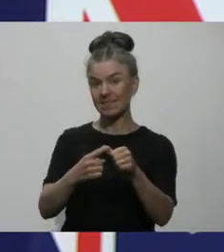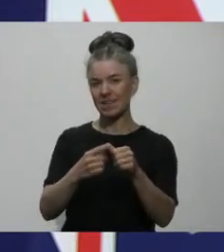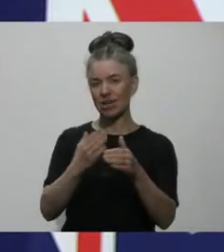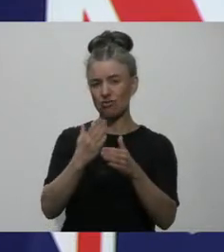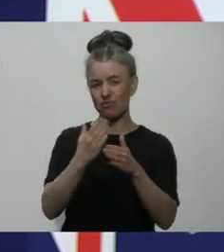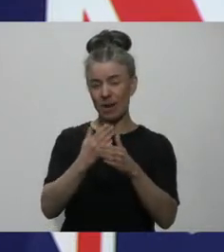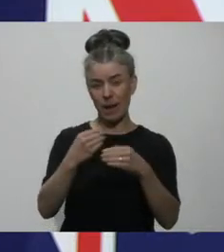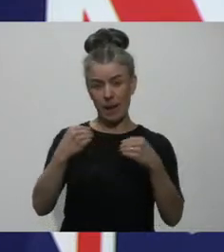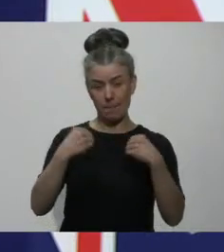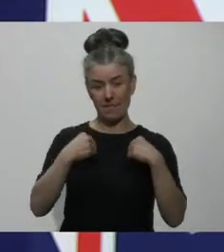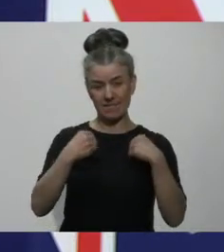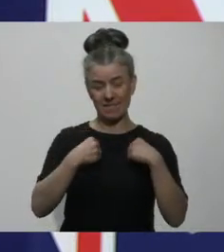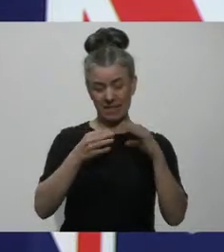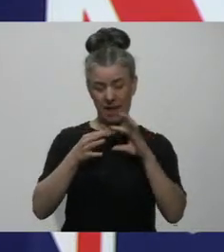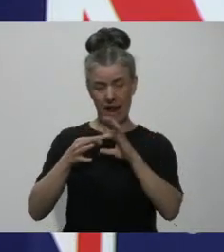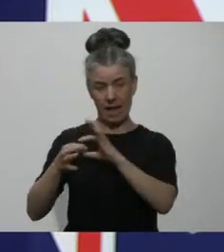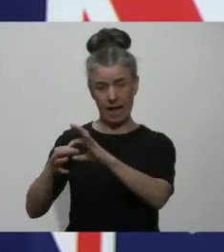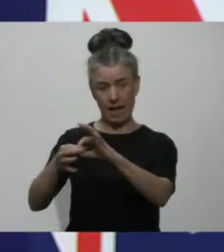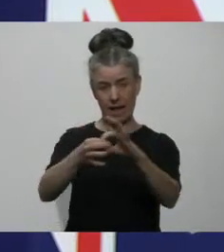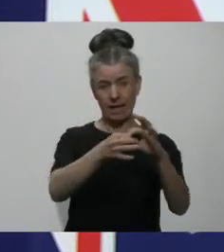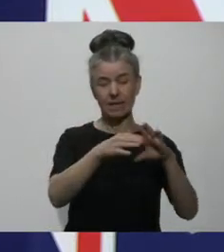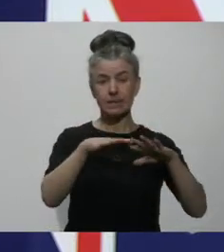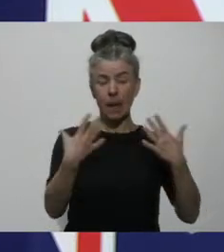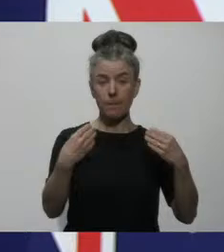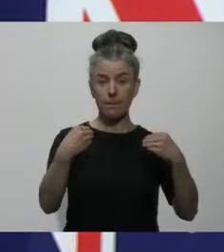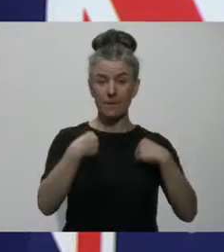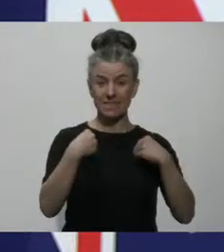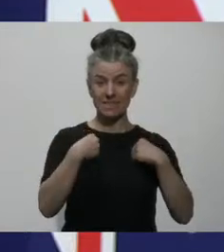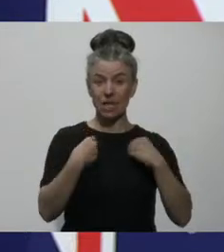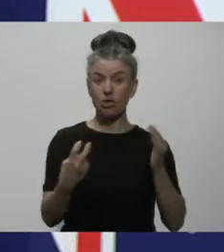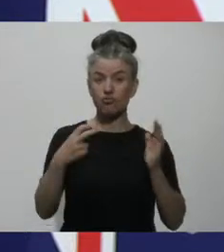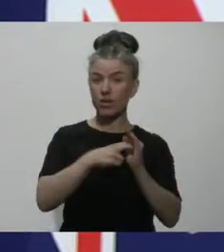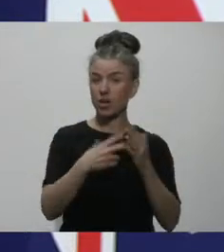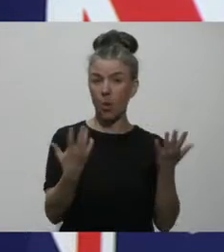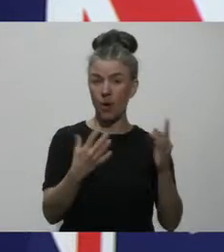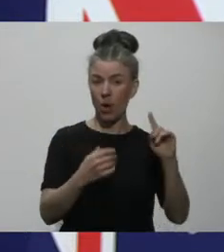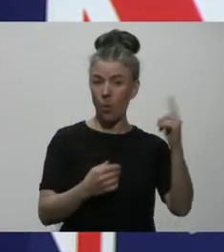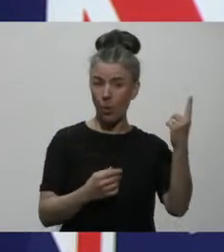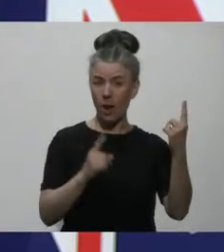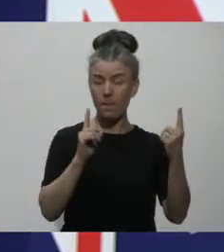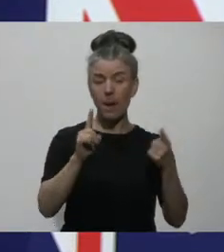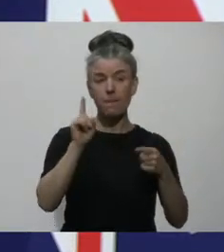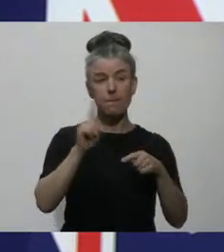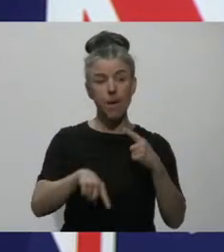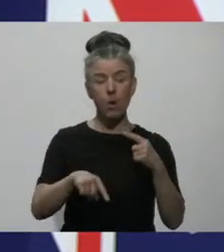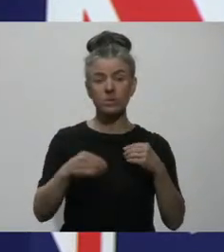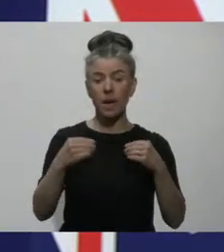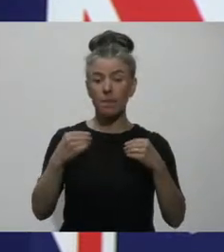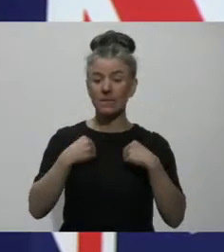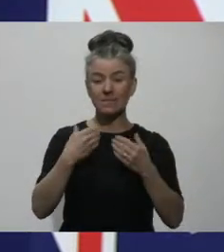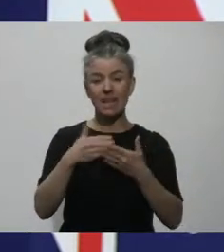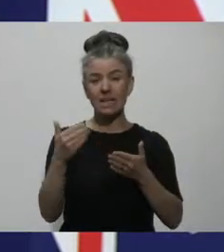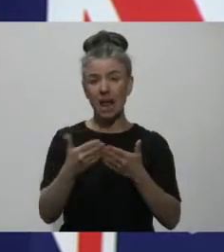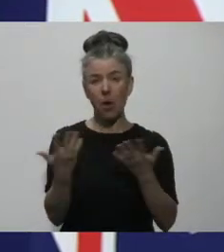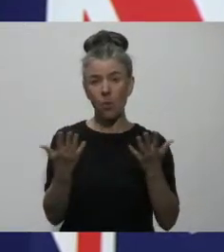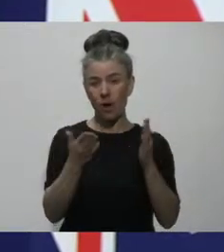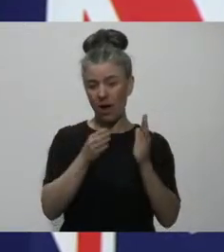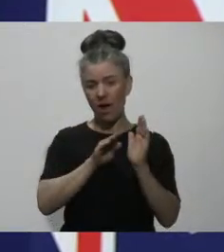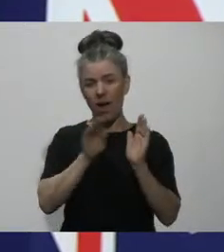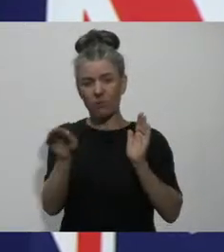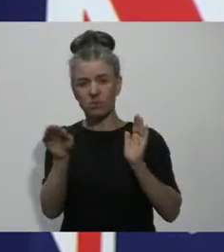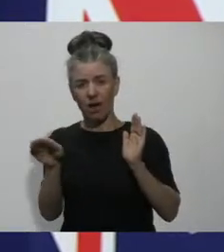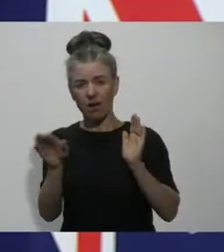deeply analyse them. For example, you can even have businesses that are registered in Auckland but actually do a lot of their activity outside, and vice